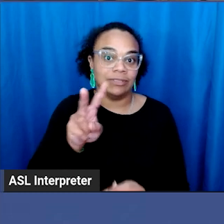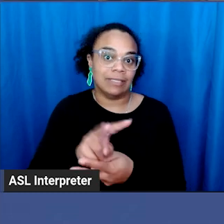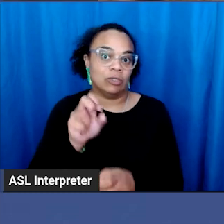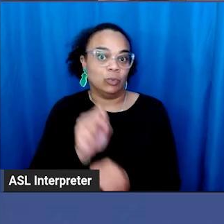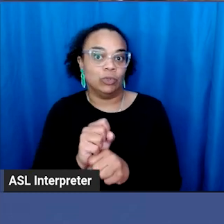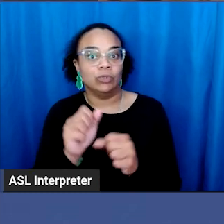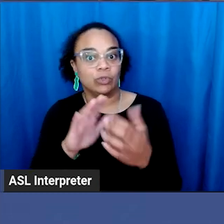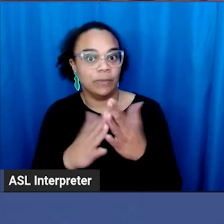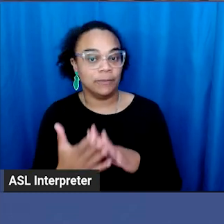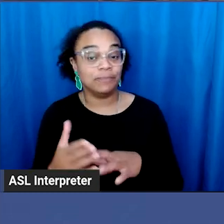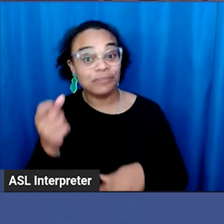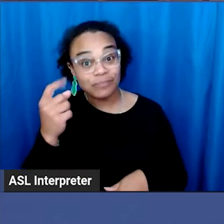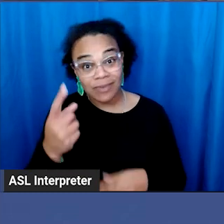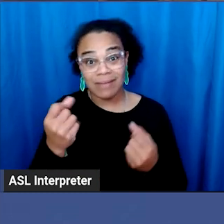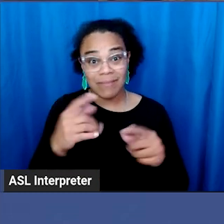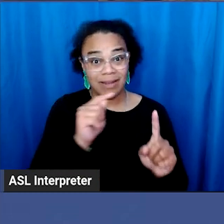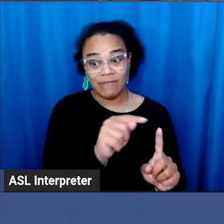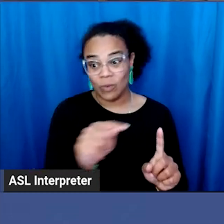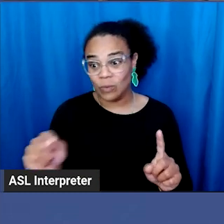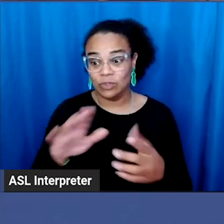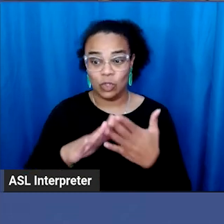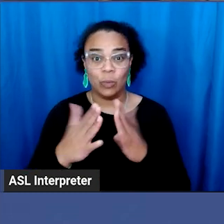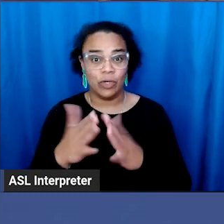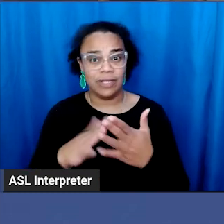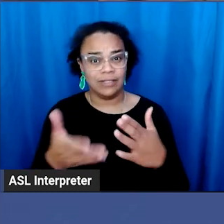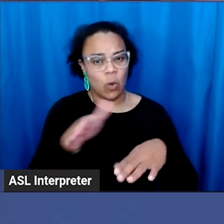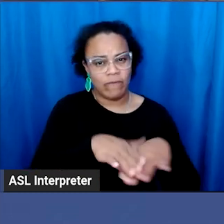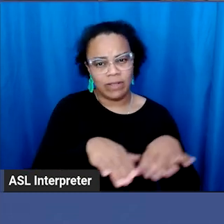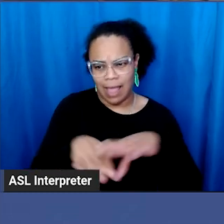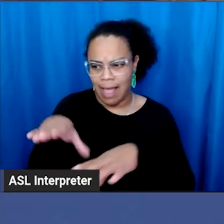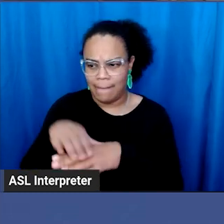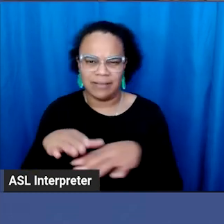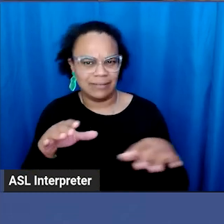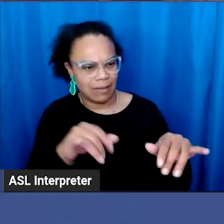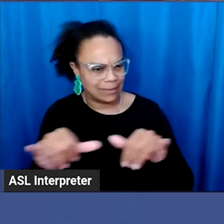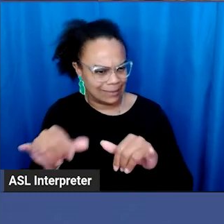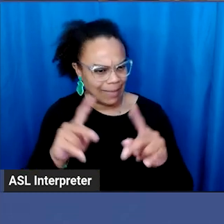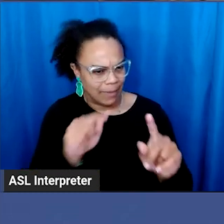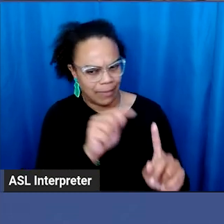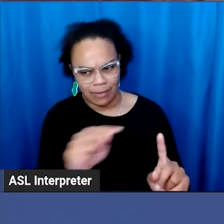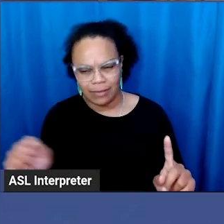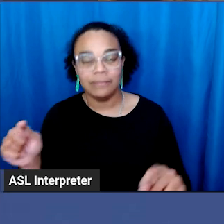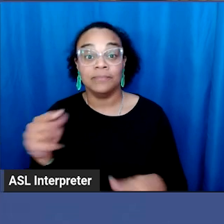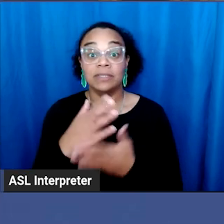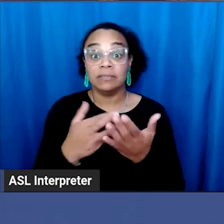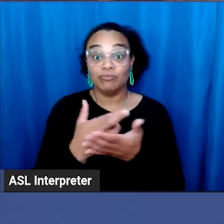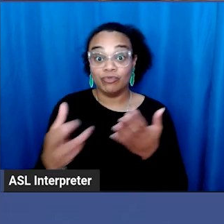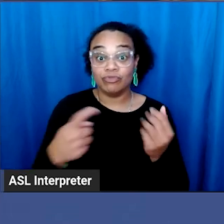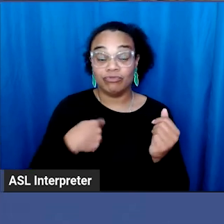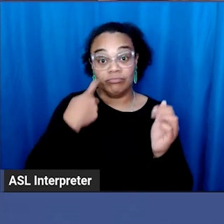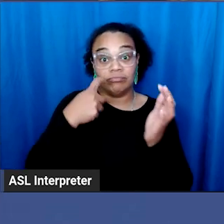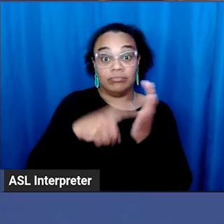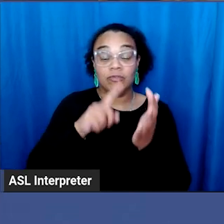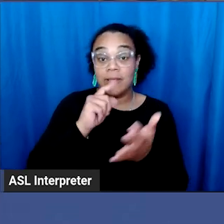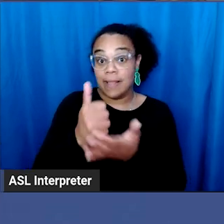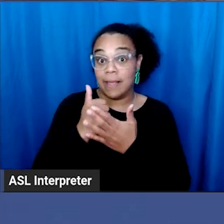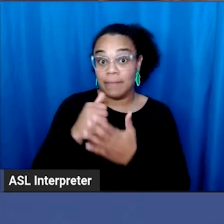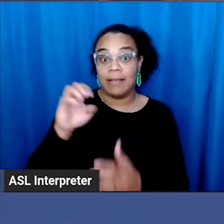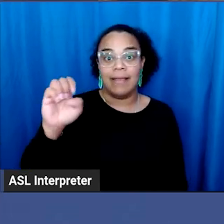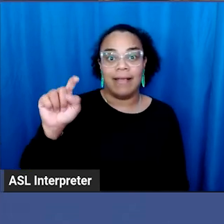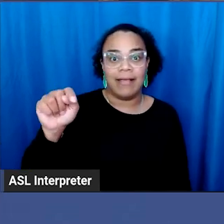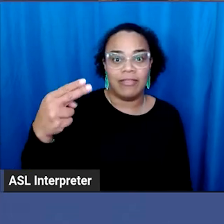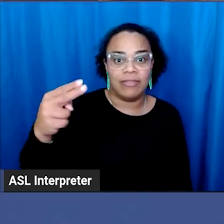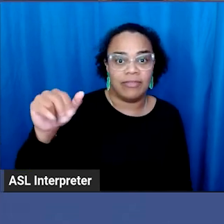these communities actually really overlap. Some of the resources that I found to be really helpful are books like The Ethical